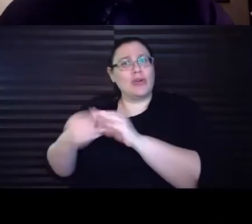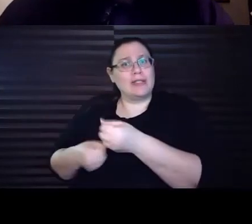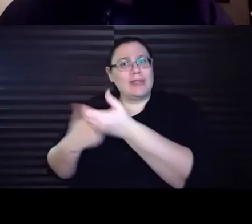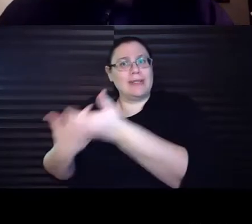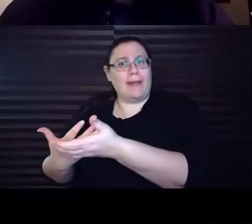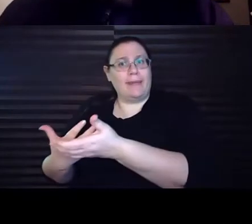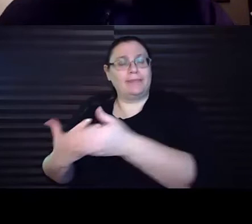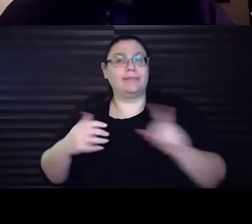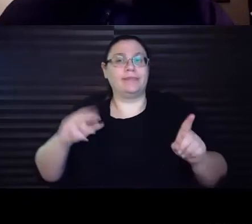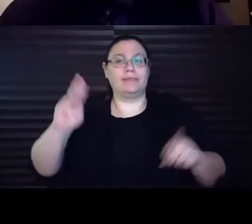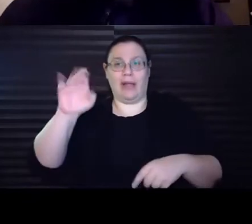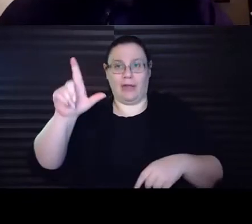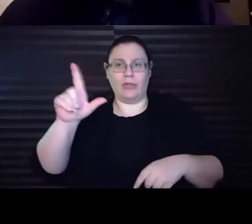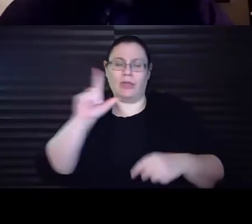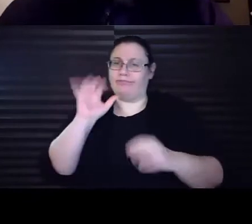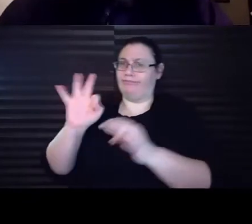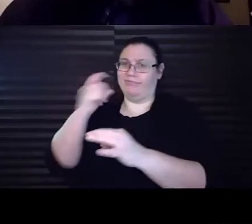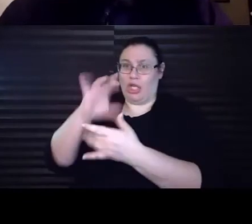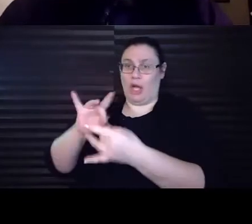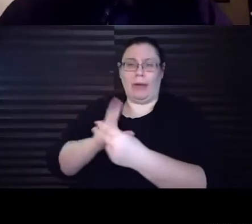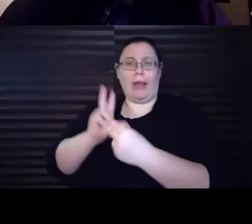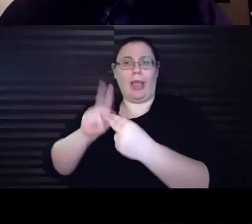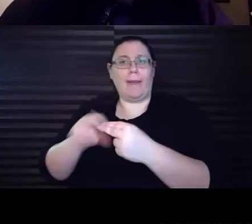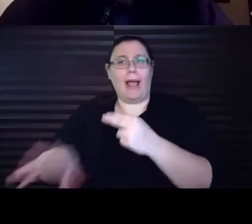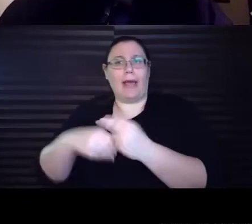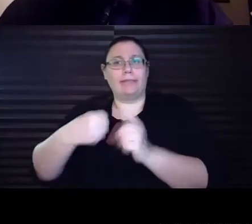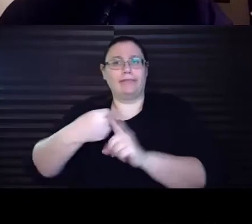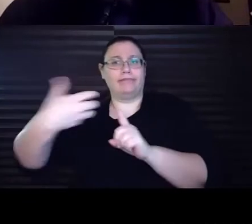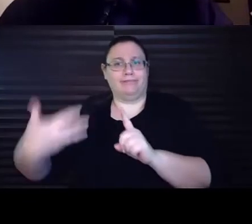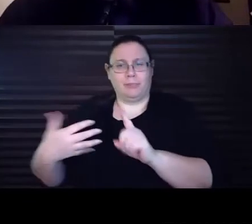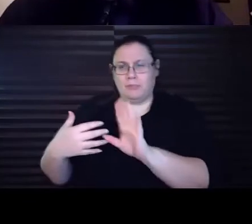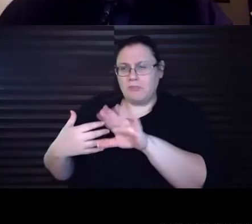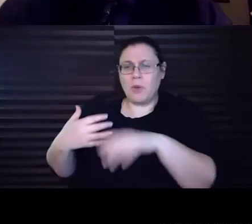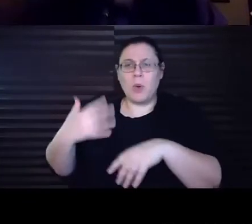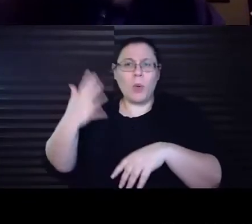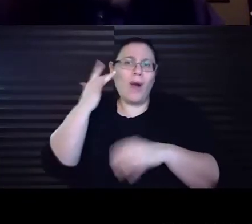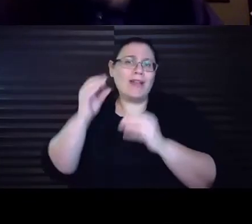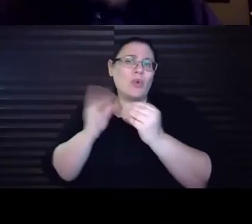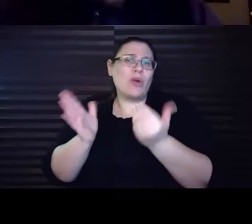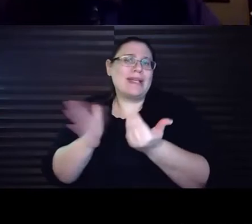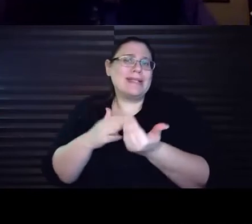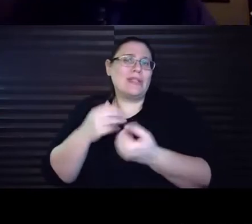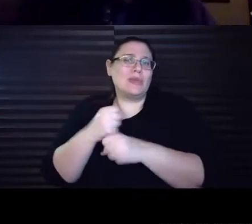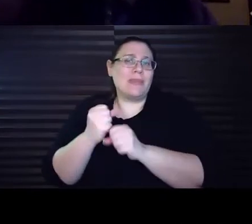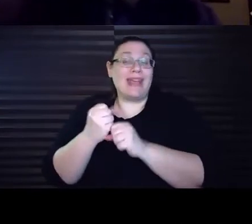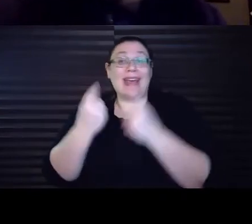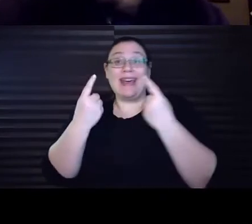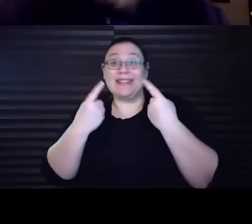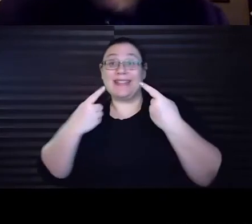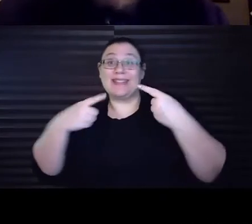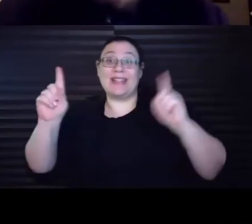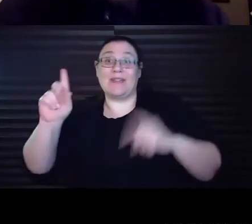Well, to piggyback on that a bit, why do you think it is it's almost easier to make a successful